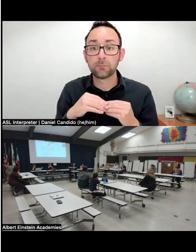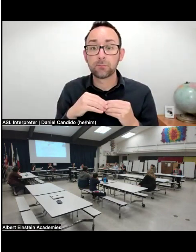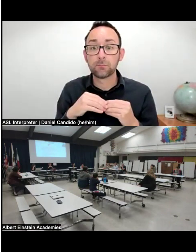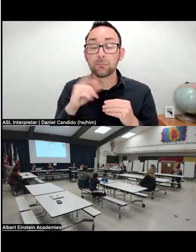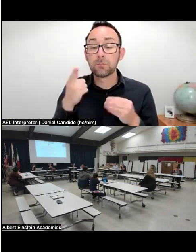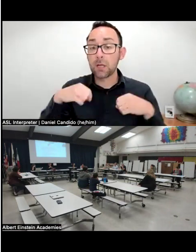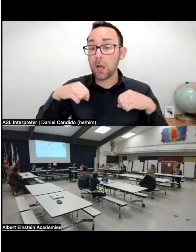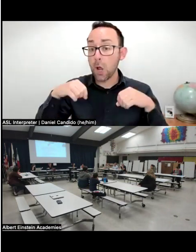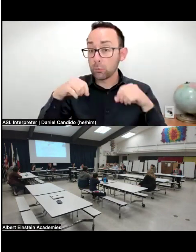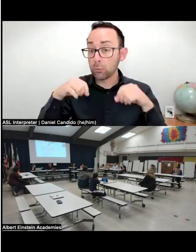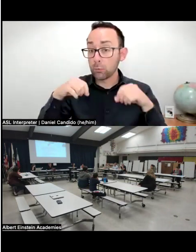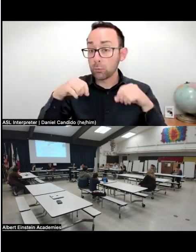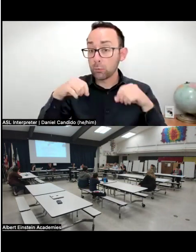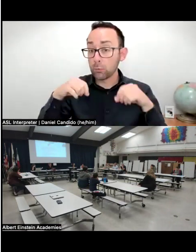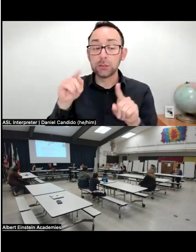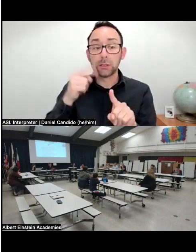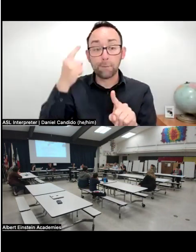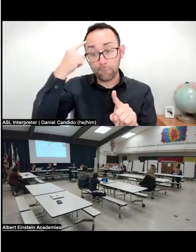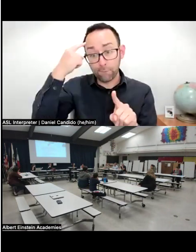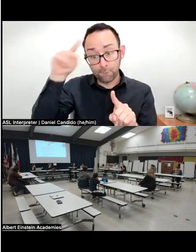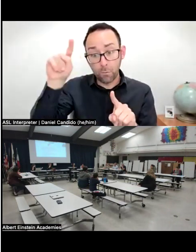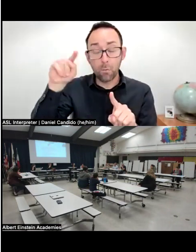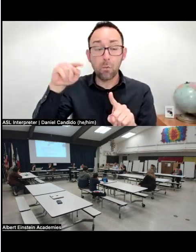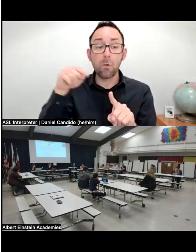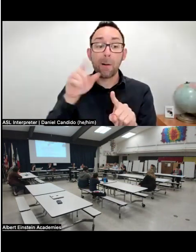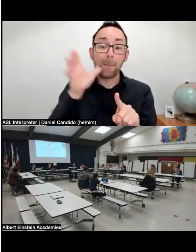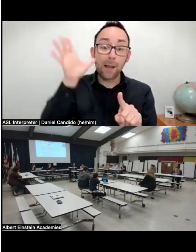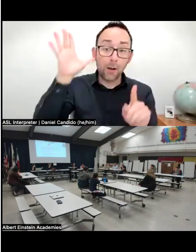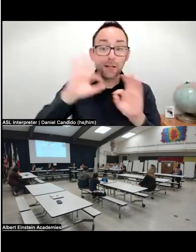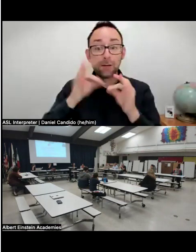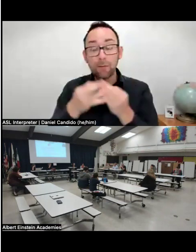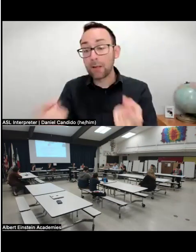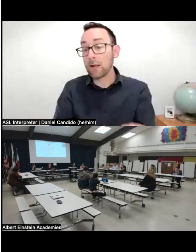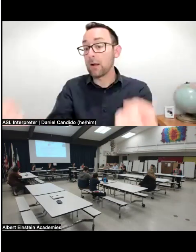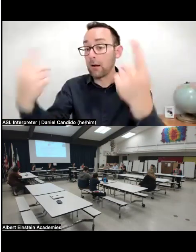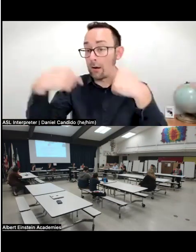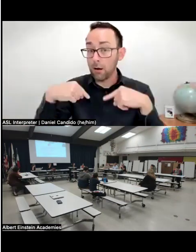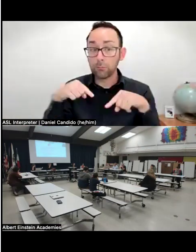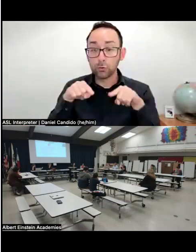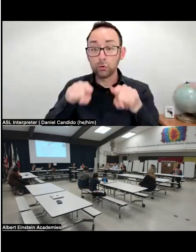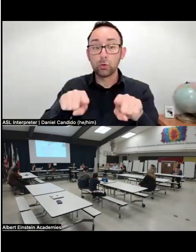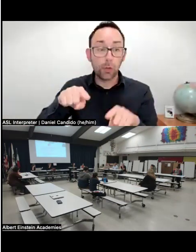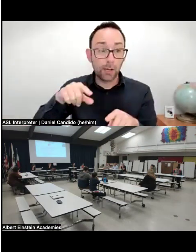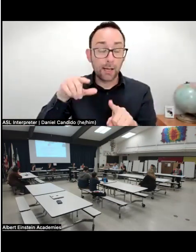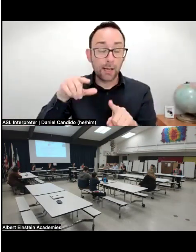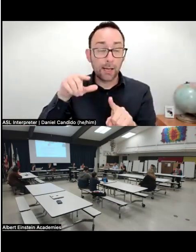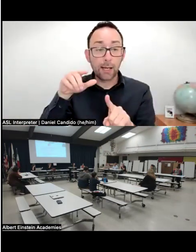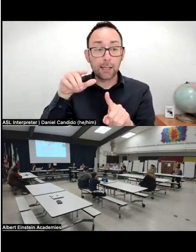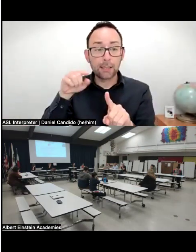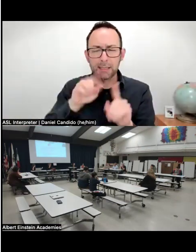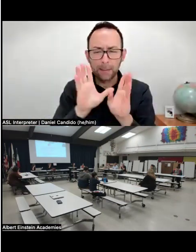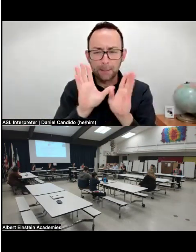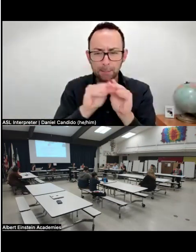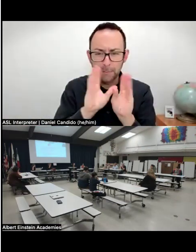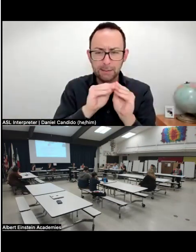opportunity was for DLAC parents and families to come during the SSC meeting with the explicit